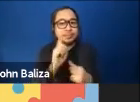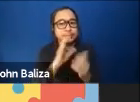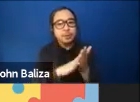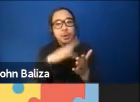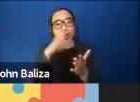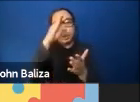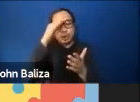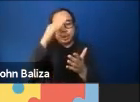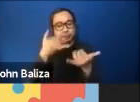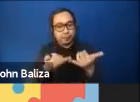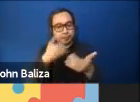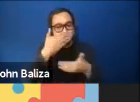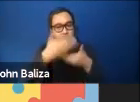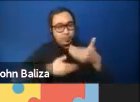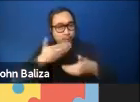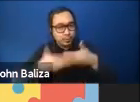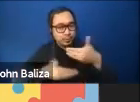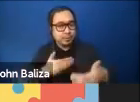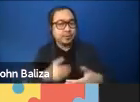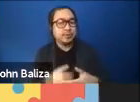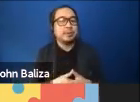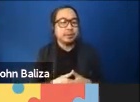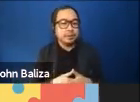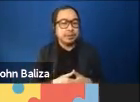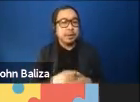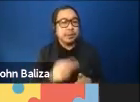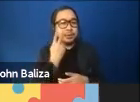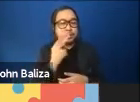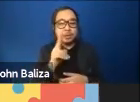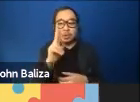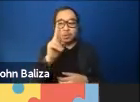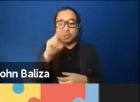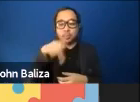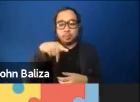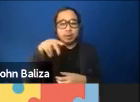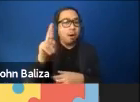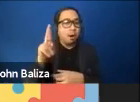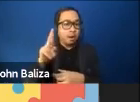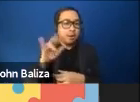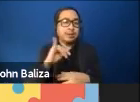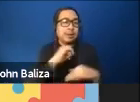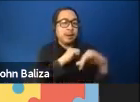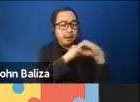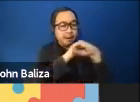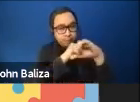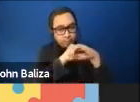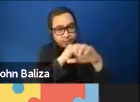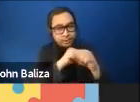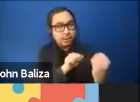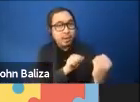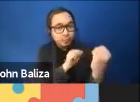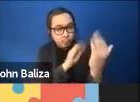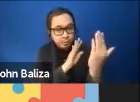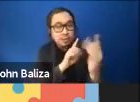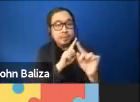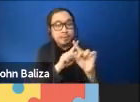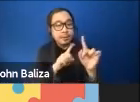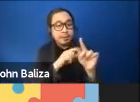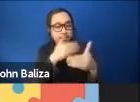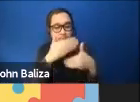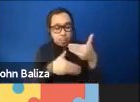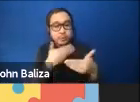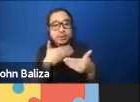process. So we see the UPR as an advocacy strategy, but the process itself is very